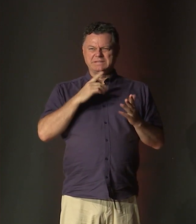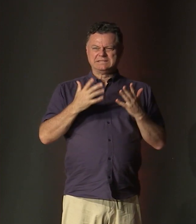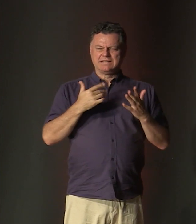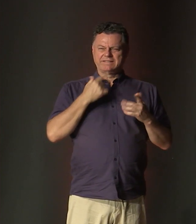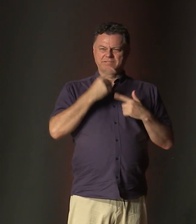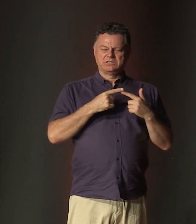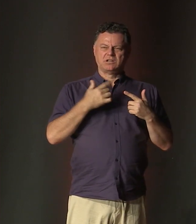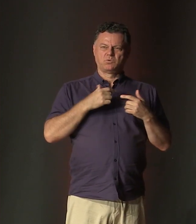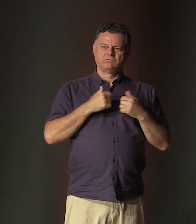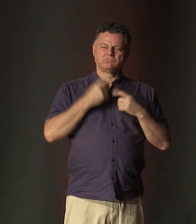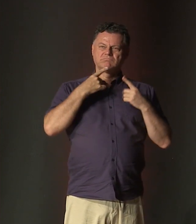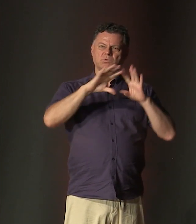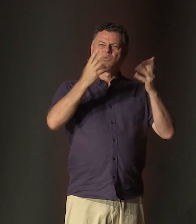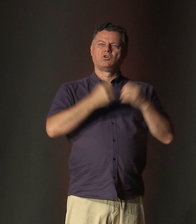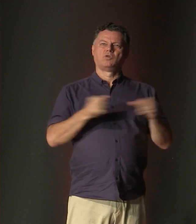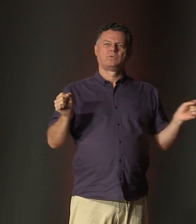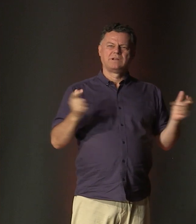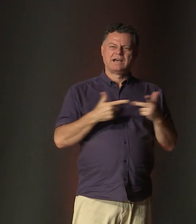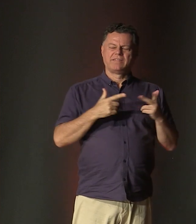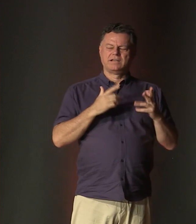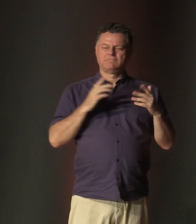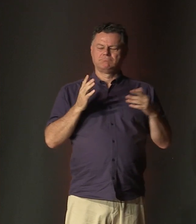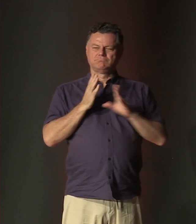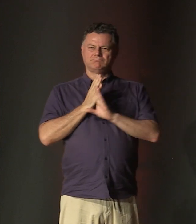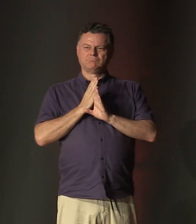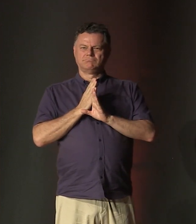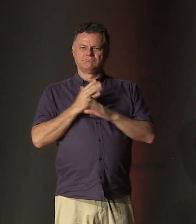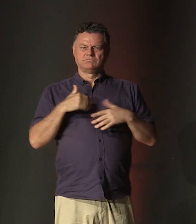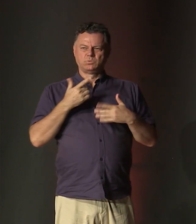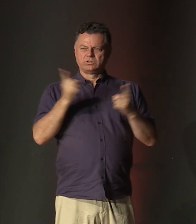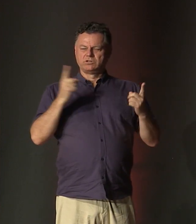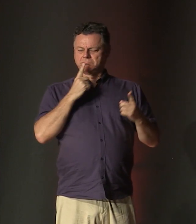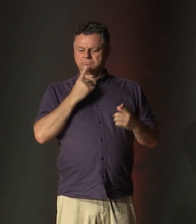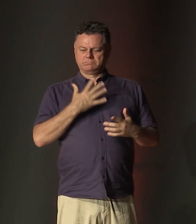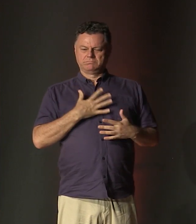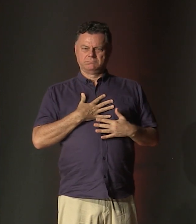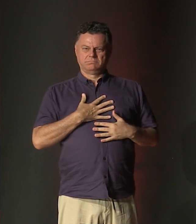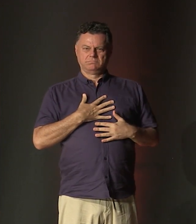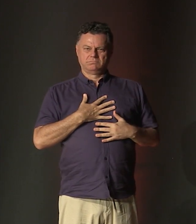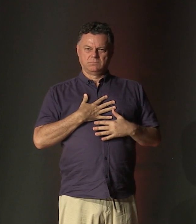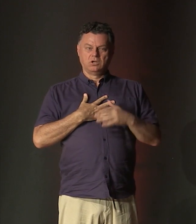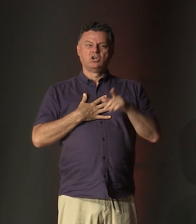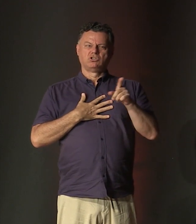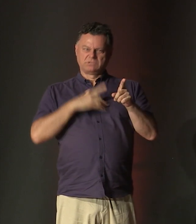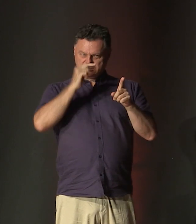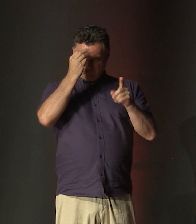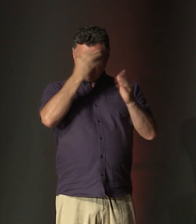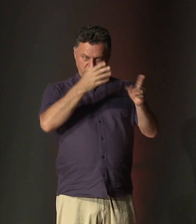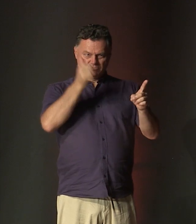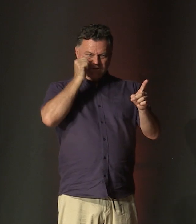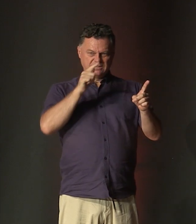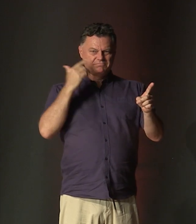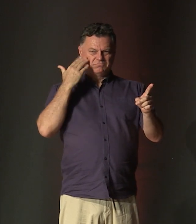certain pieces of information confidential from people that we don't think should know. It could be